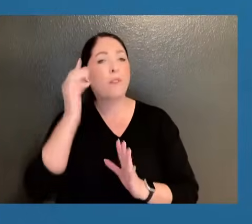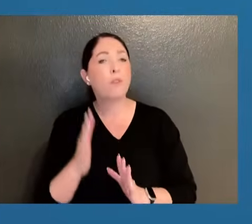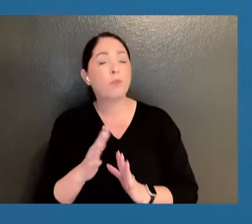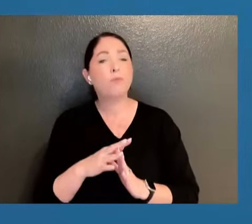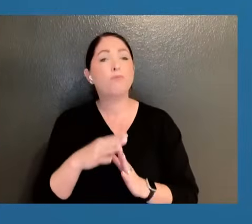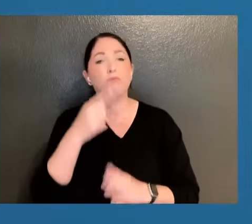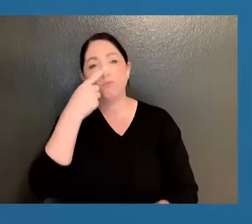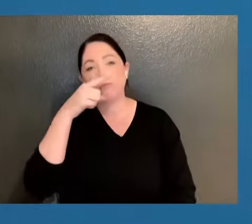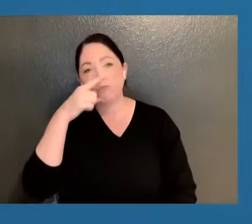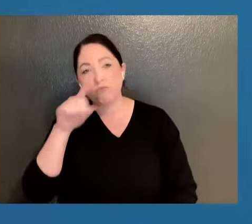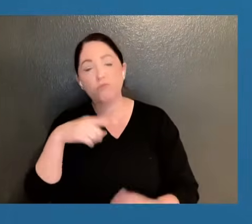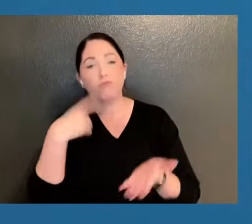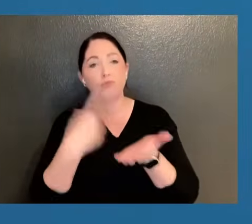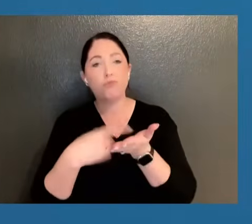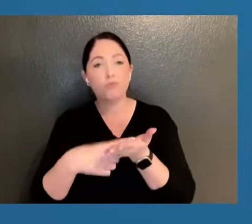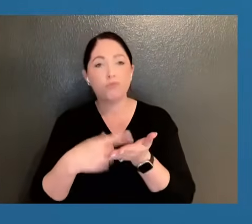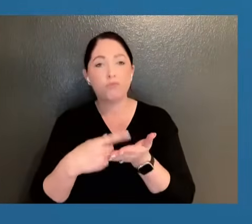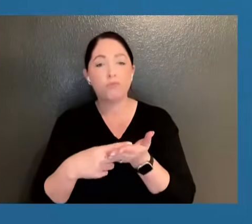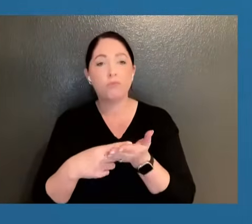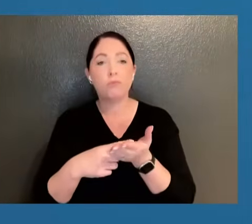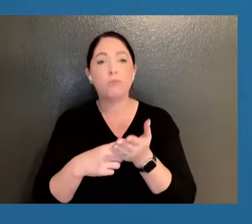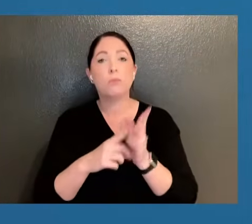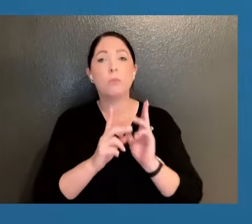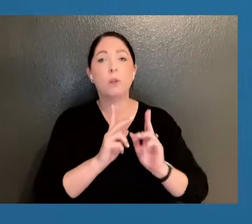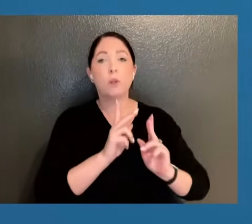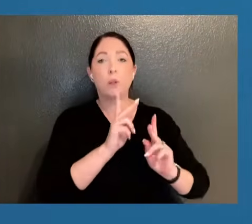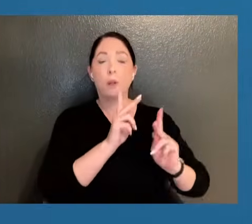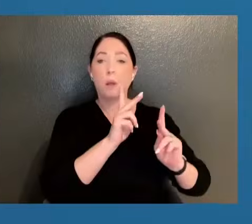your evolution from the person who was the architect of the